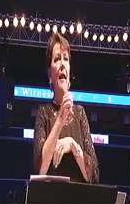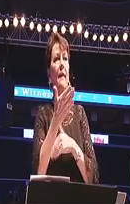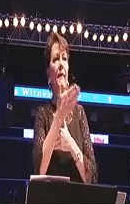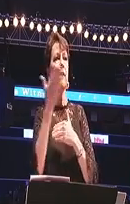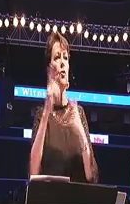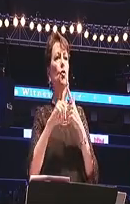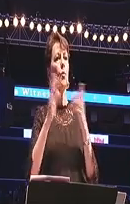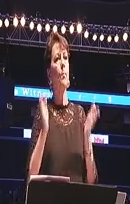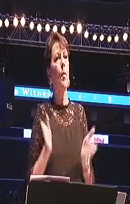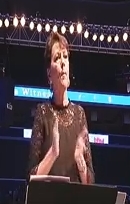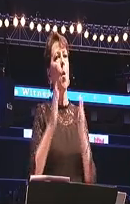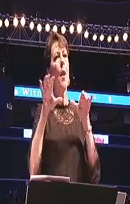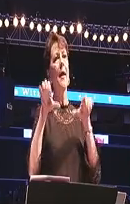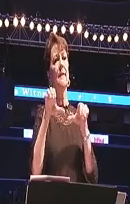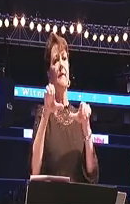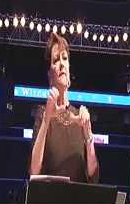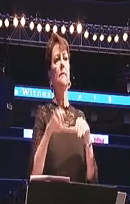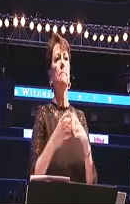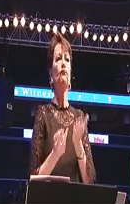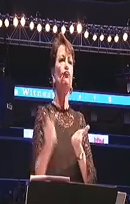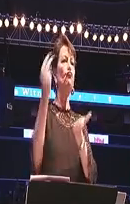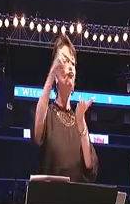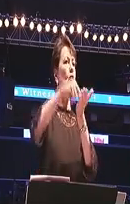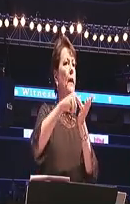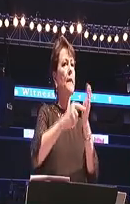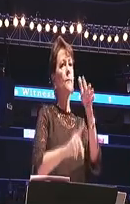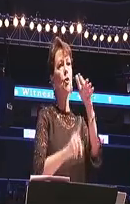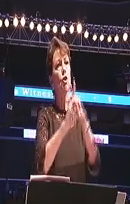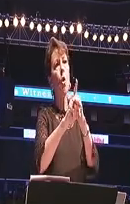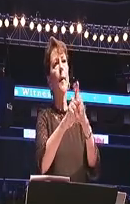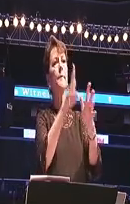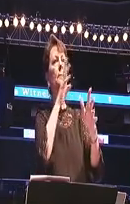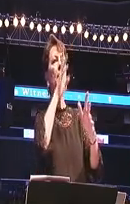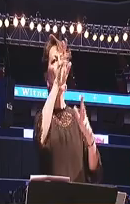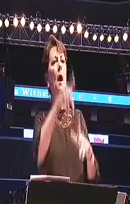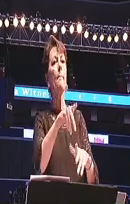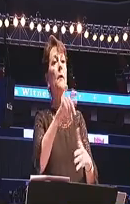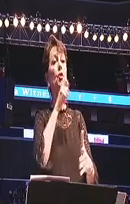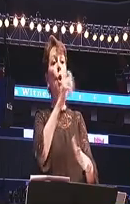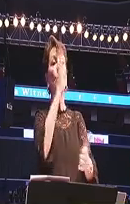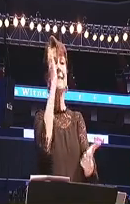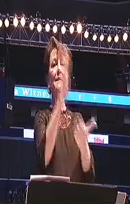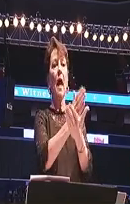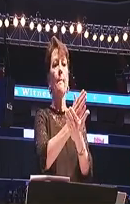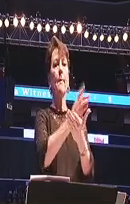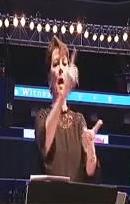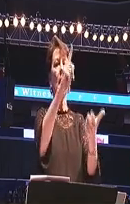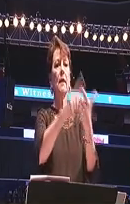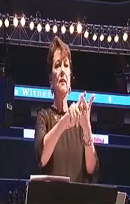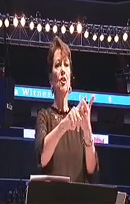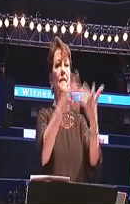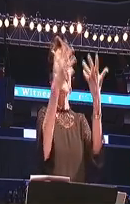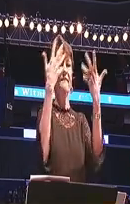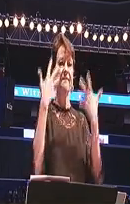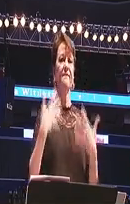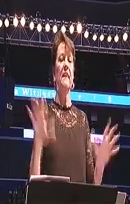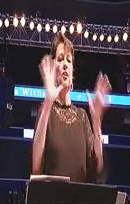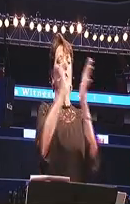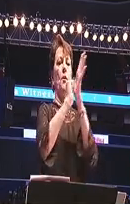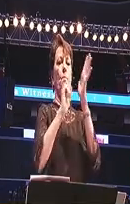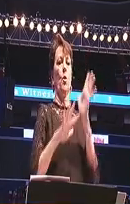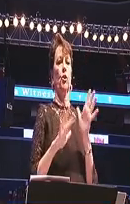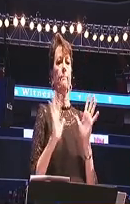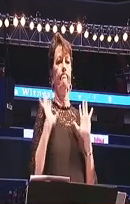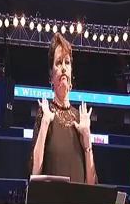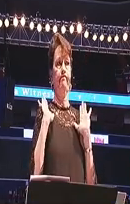up, you show up, you speak up, and you never stop until we see an end to abortion.